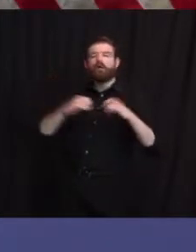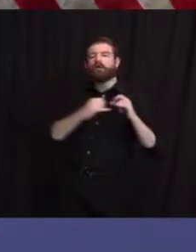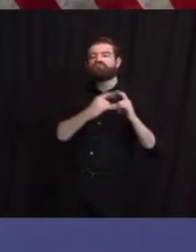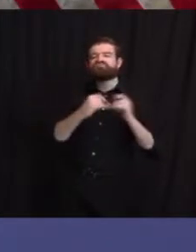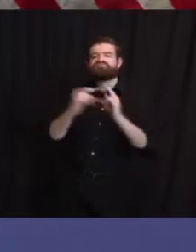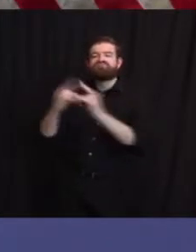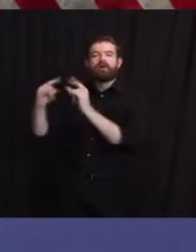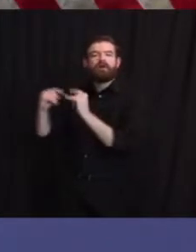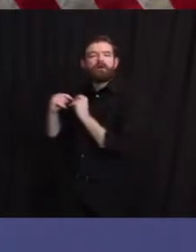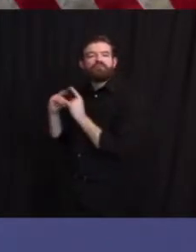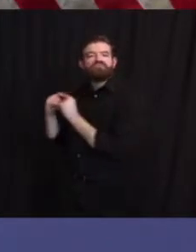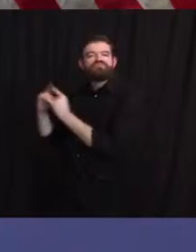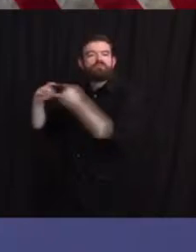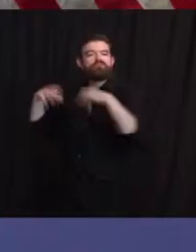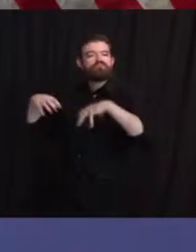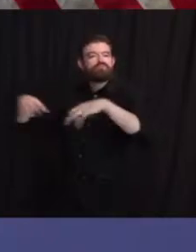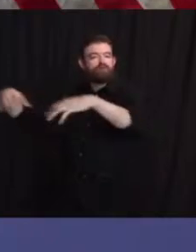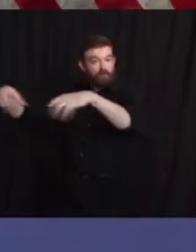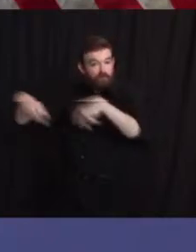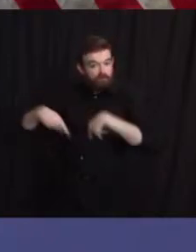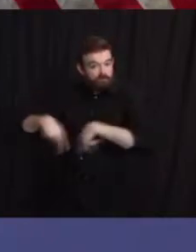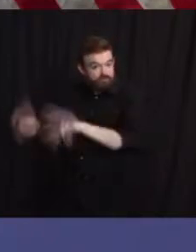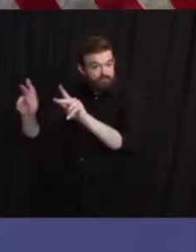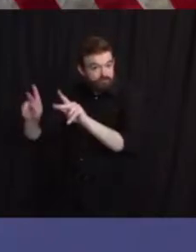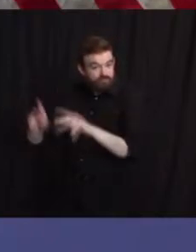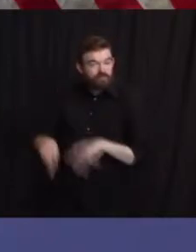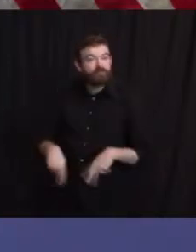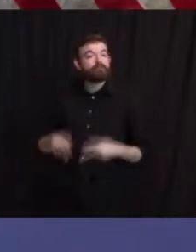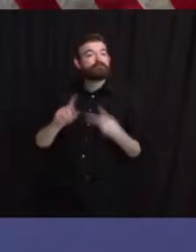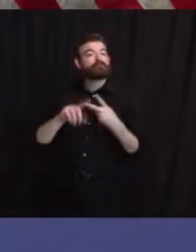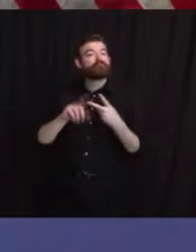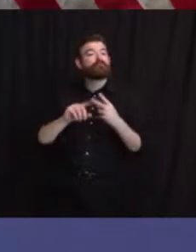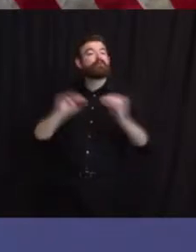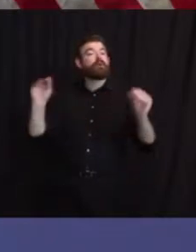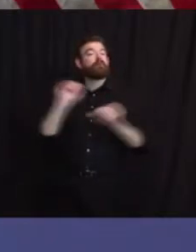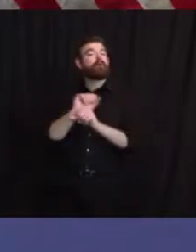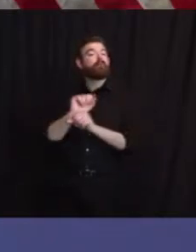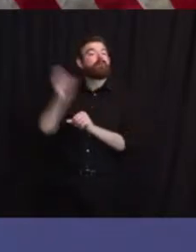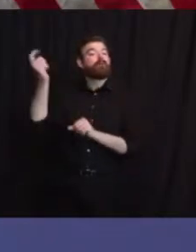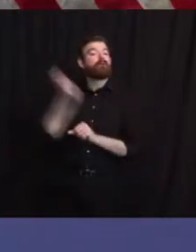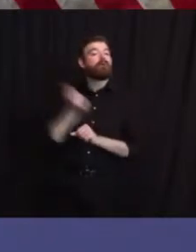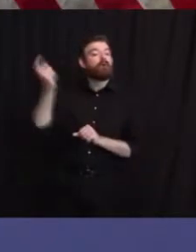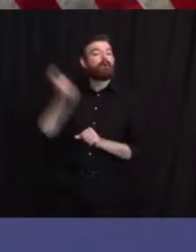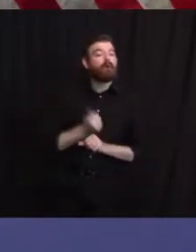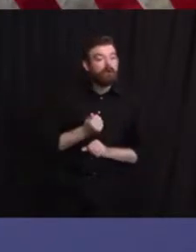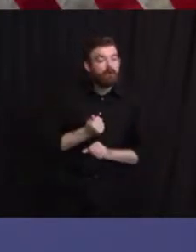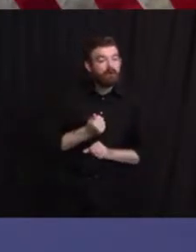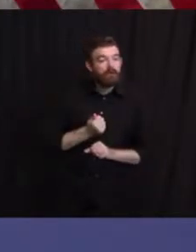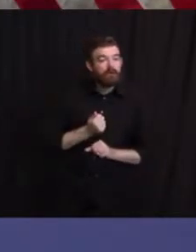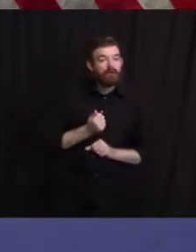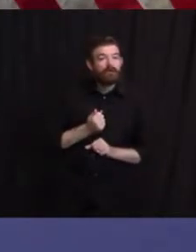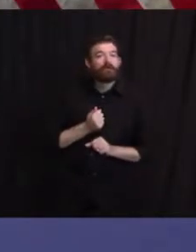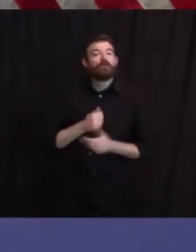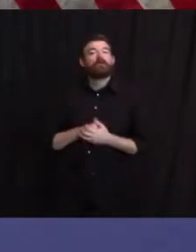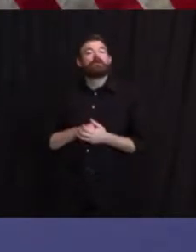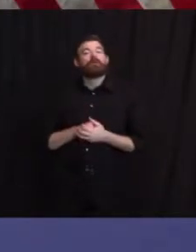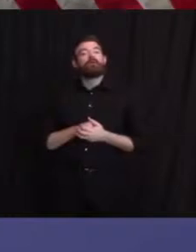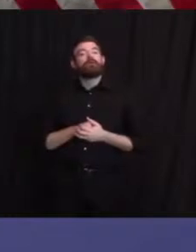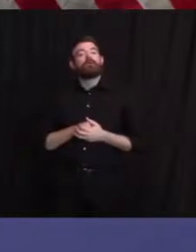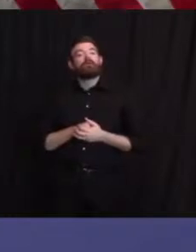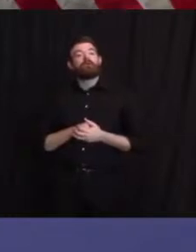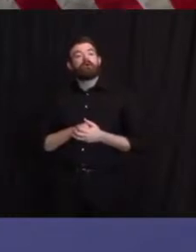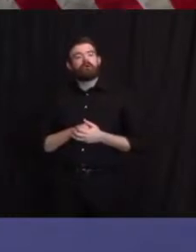this time. Is Not that what, sorry? Not payable at this time. Is that like a computer thing, or can you shine some light on that? So on